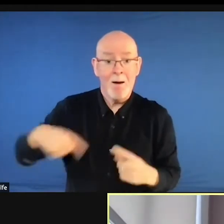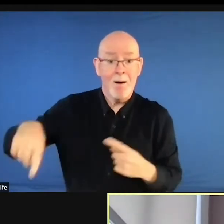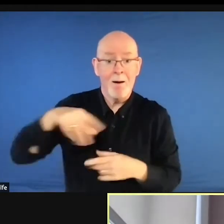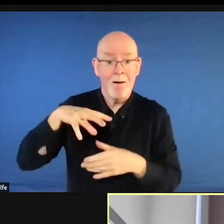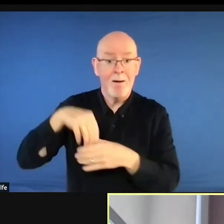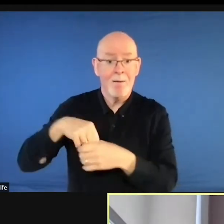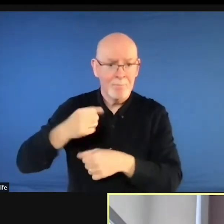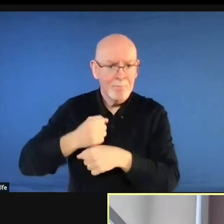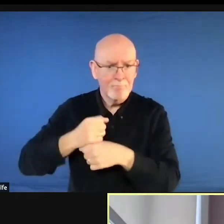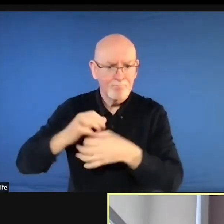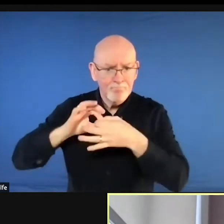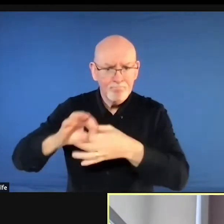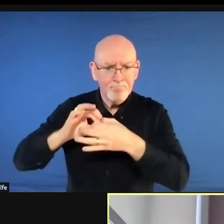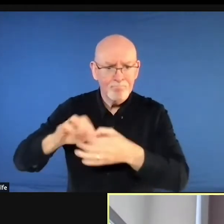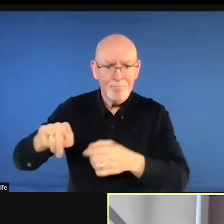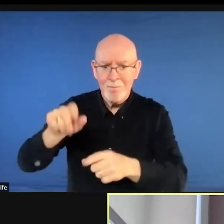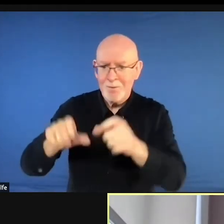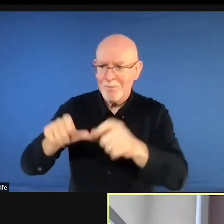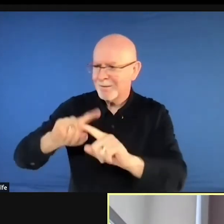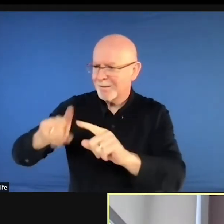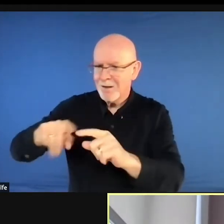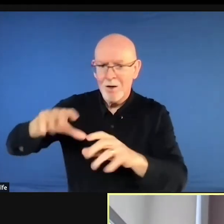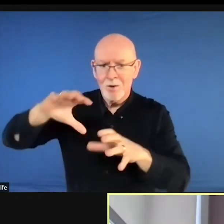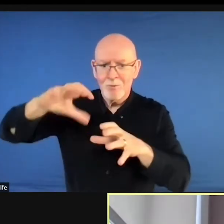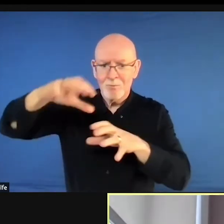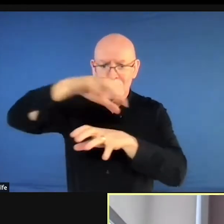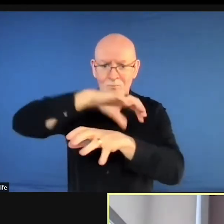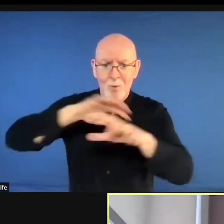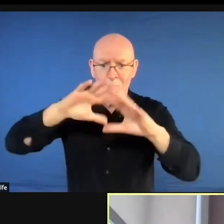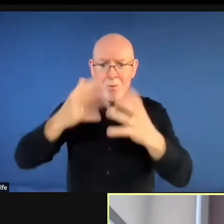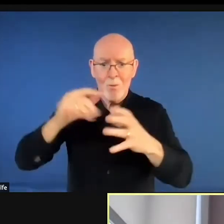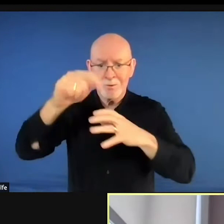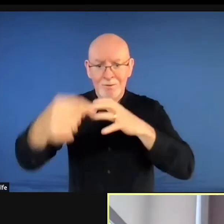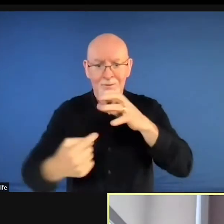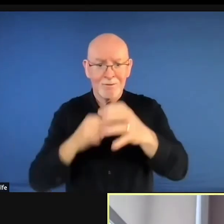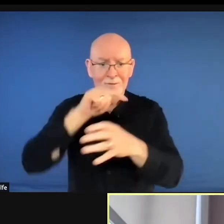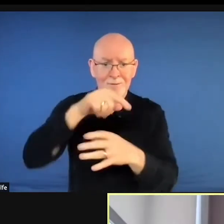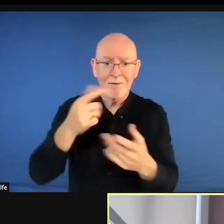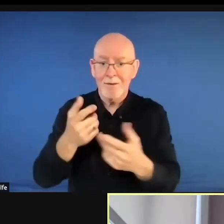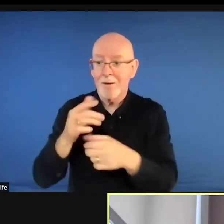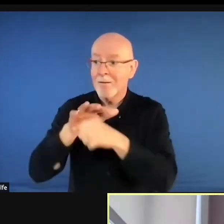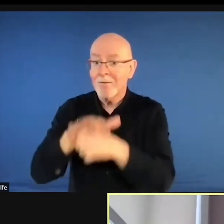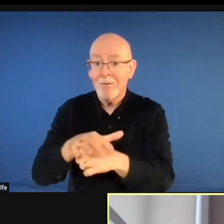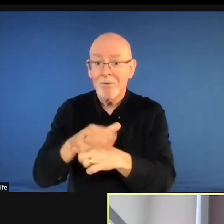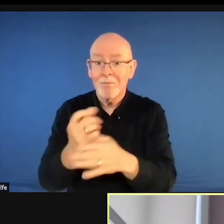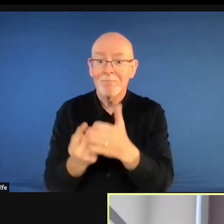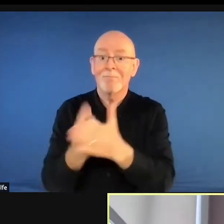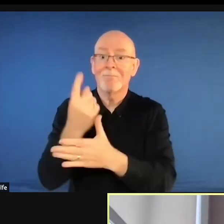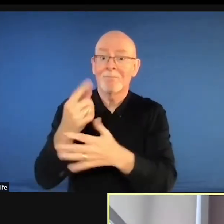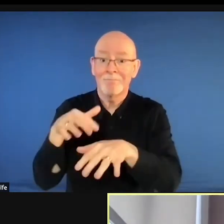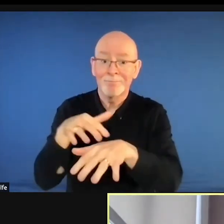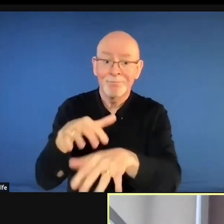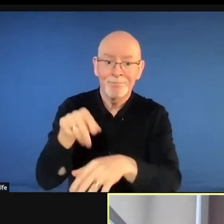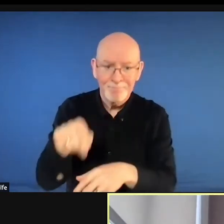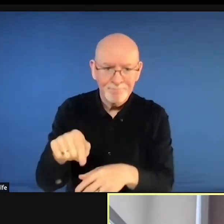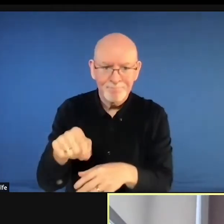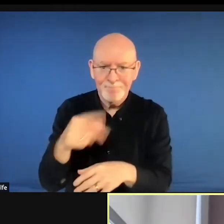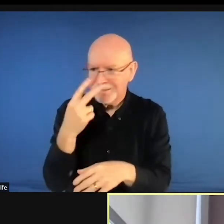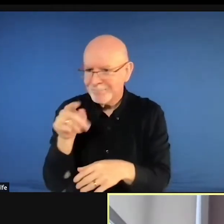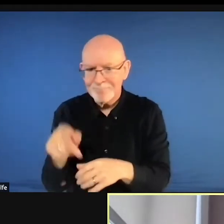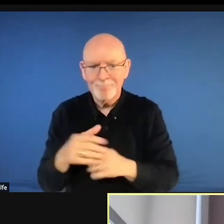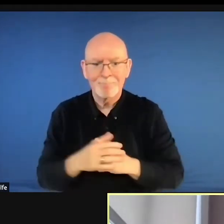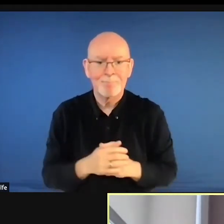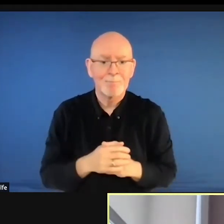also an important research and policy area. And despite that, until very recently, there were no